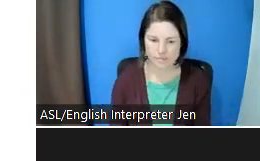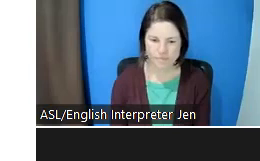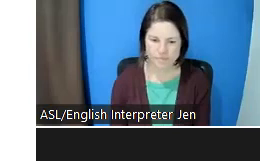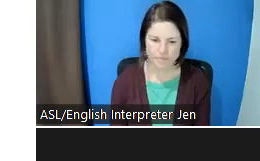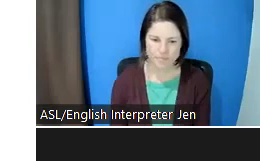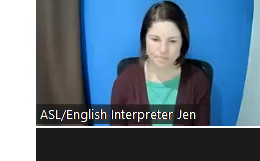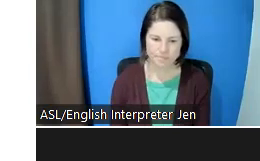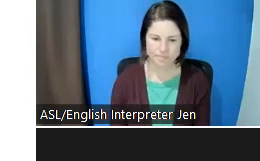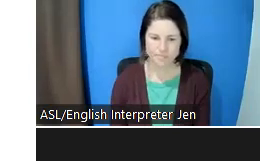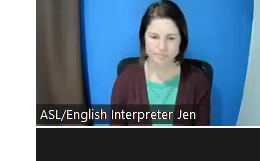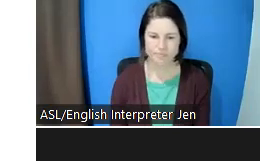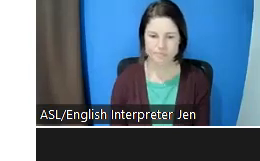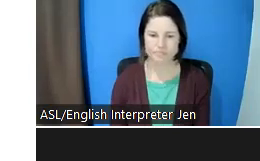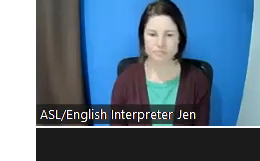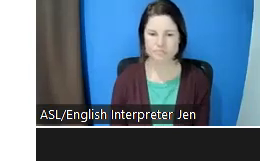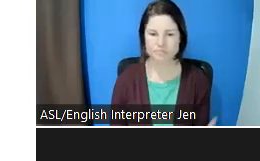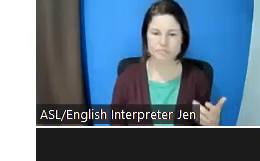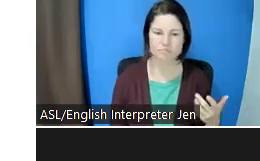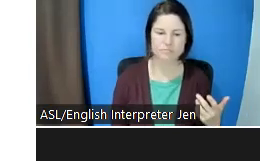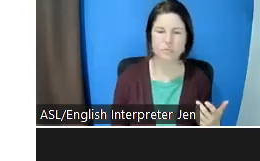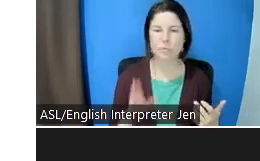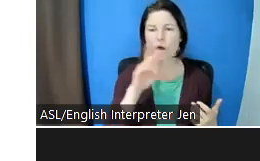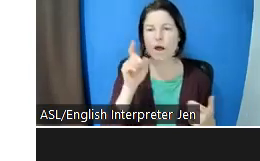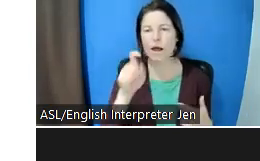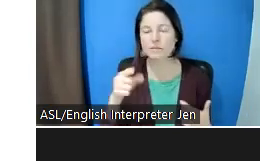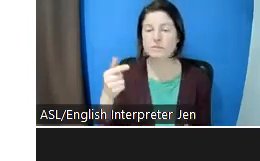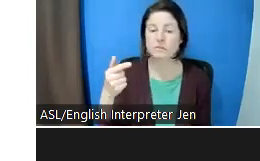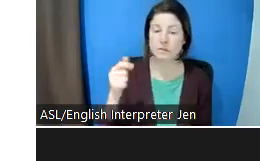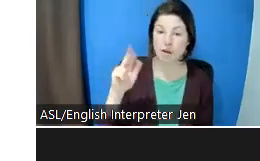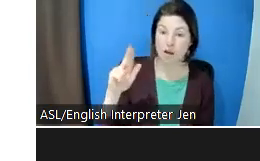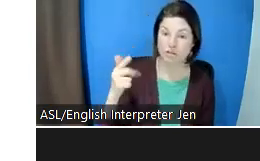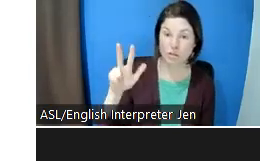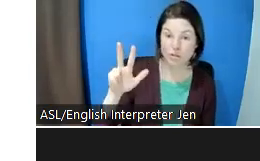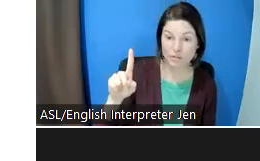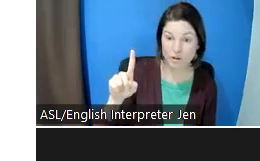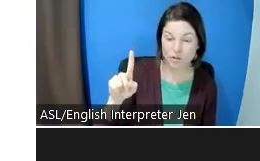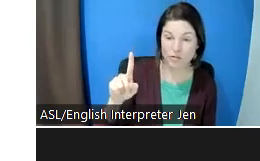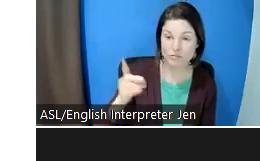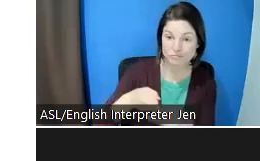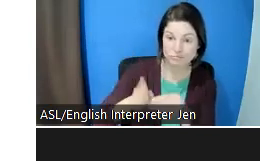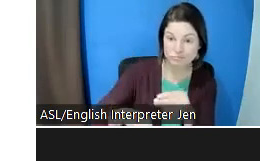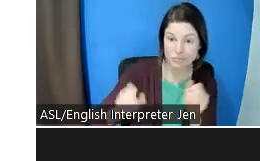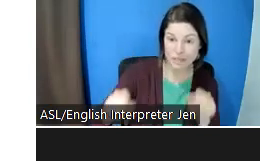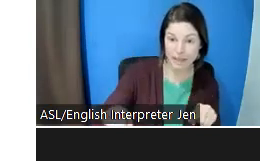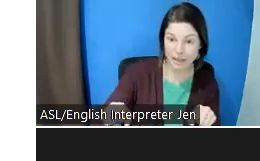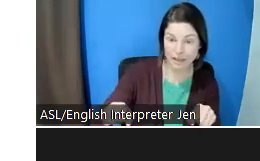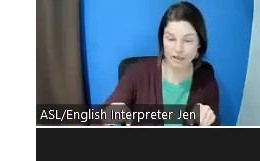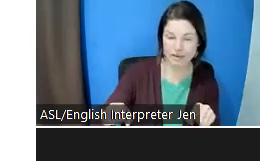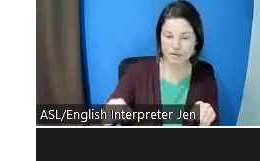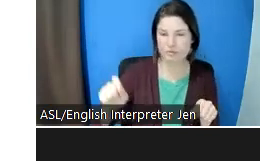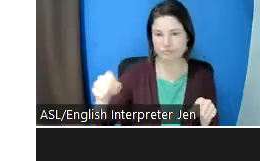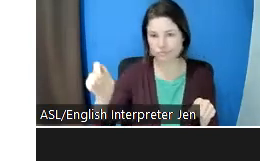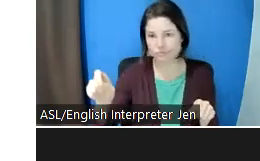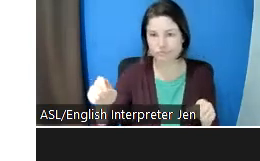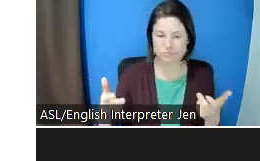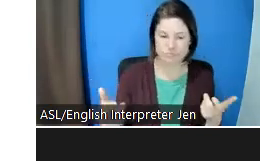date, ensuring that you can meet that August 31st date. Also